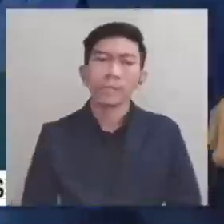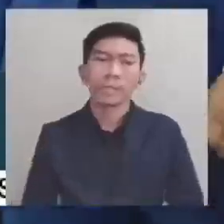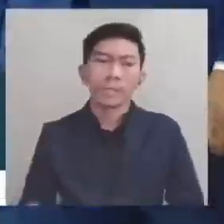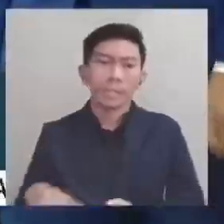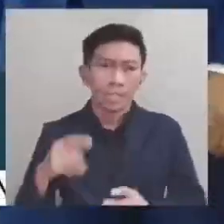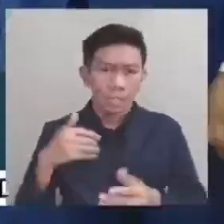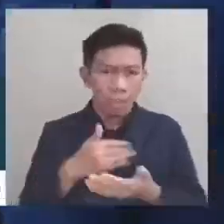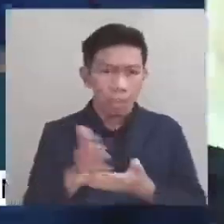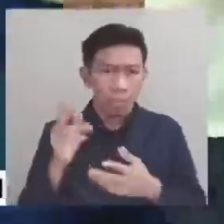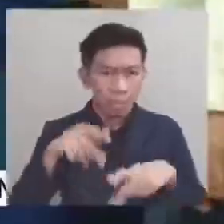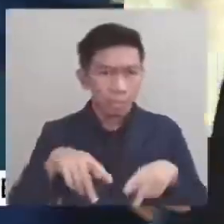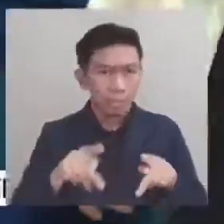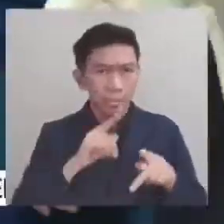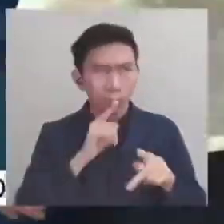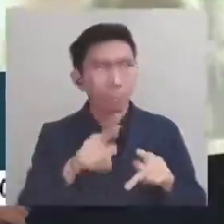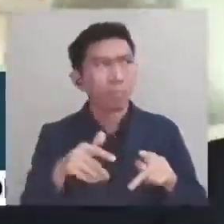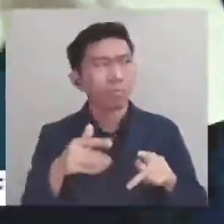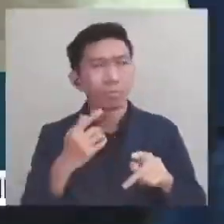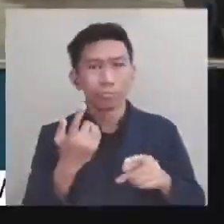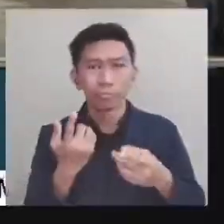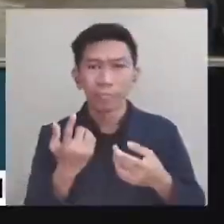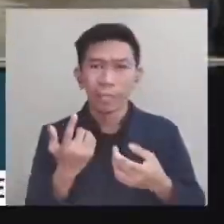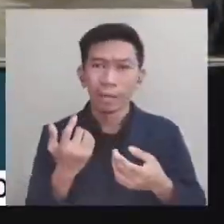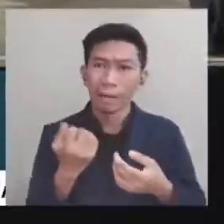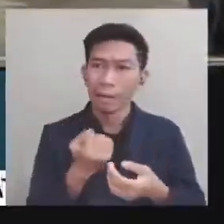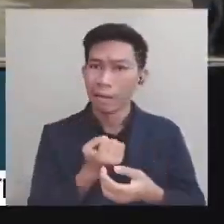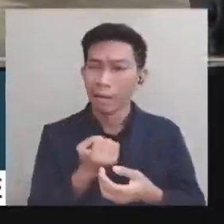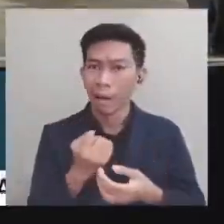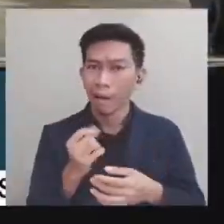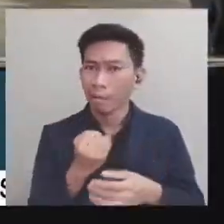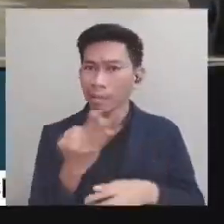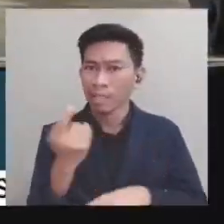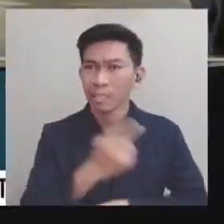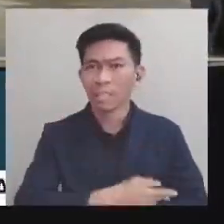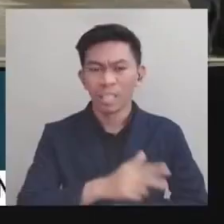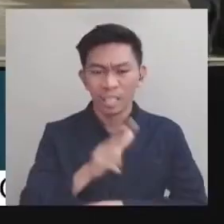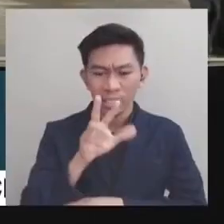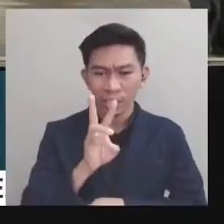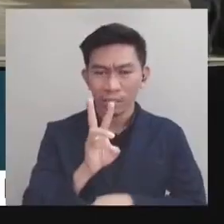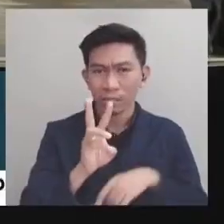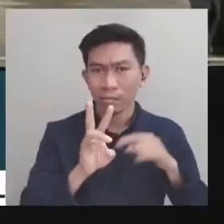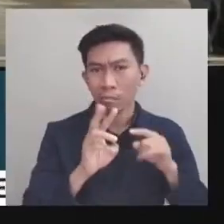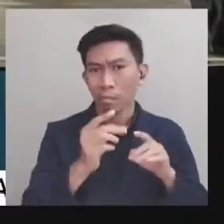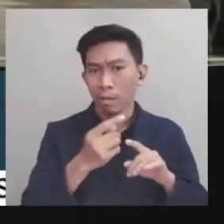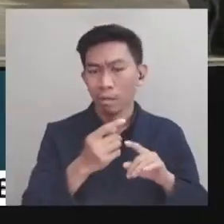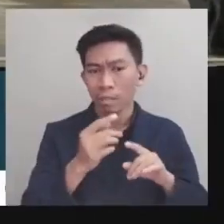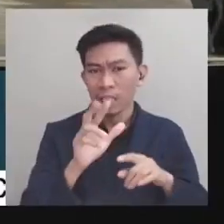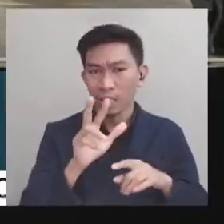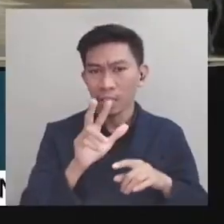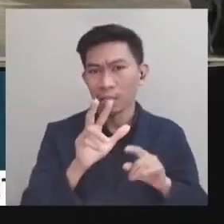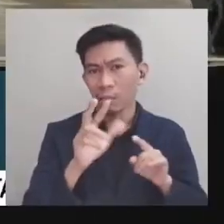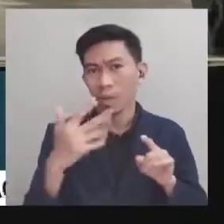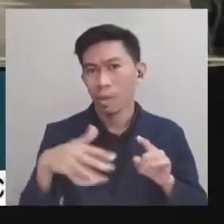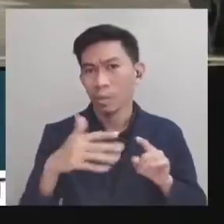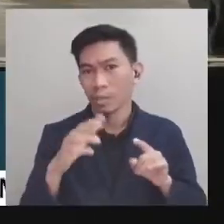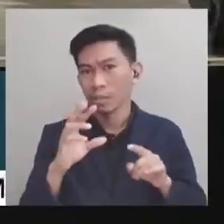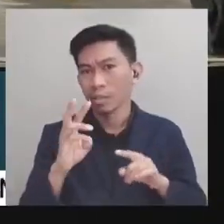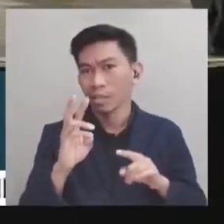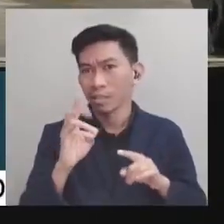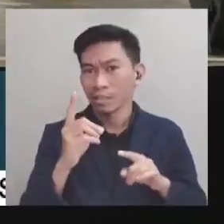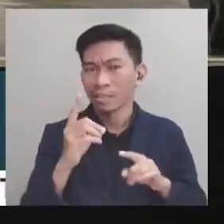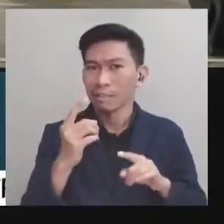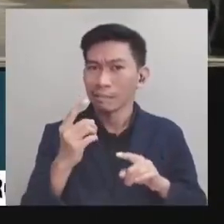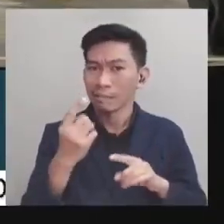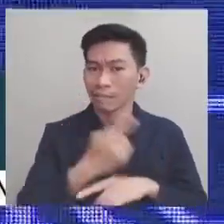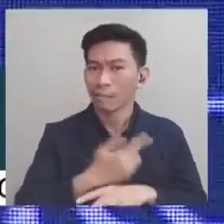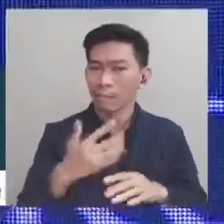that usually take 36 months to complete, which in other countries will only take as little as 2 weeks to get. He says that the establishment